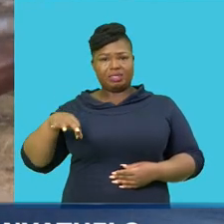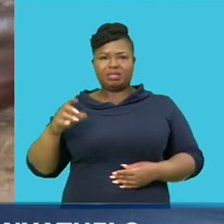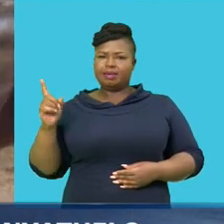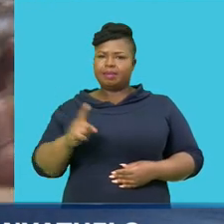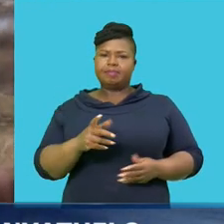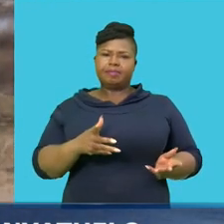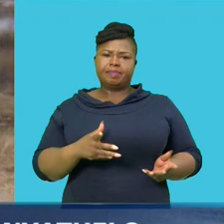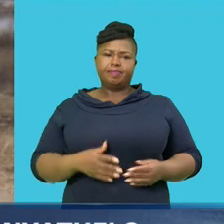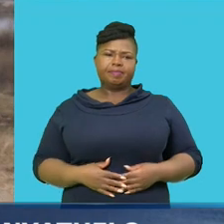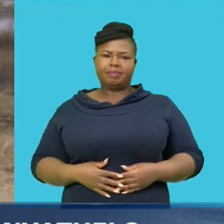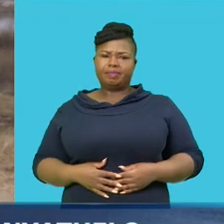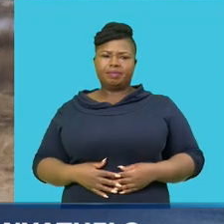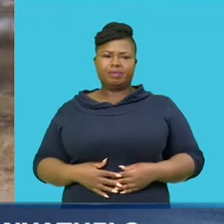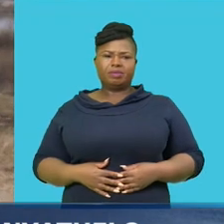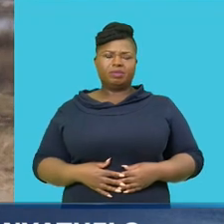ezala?